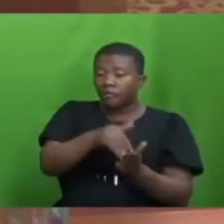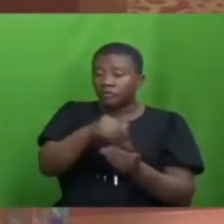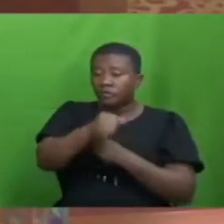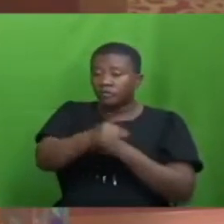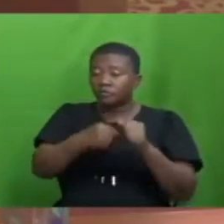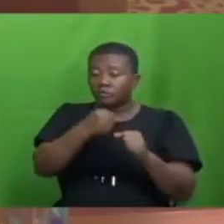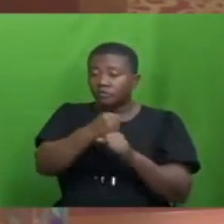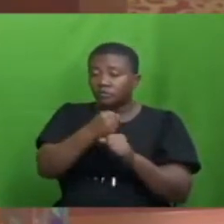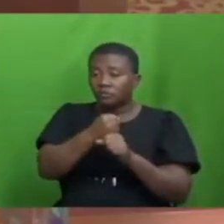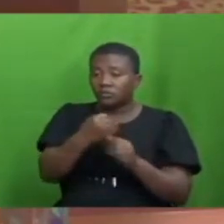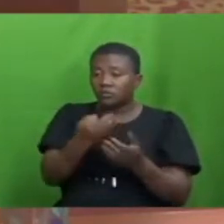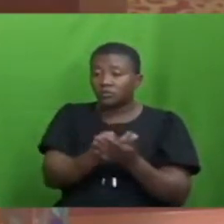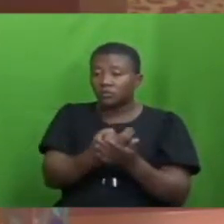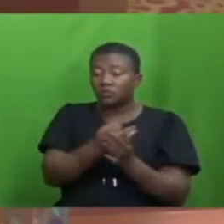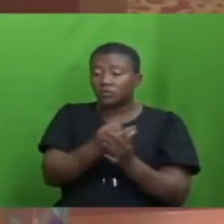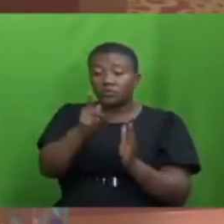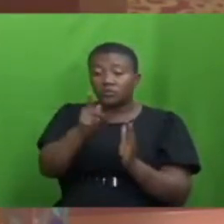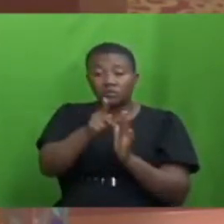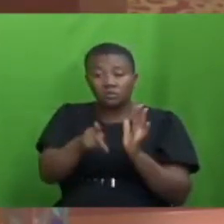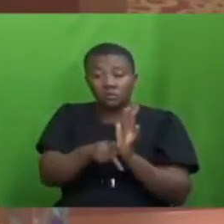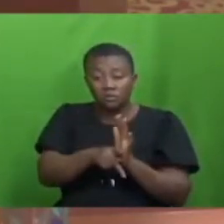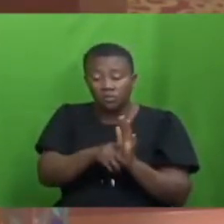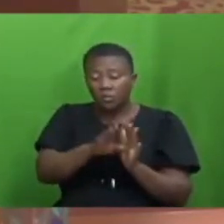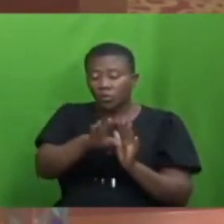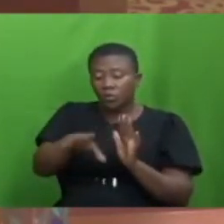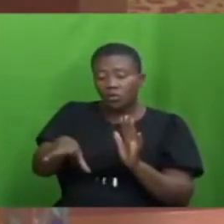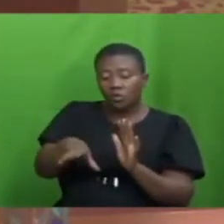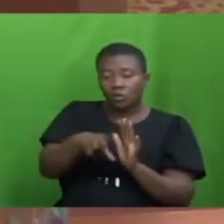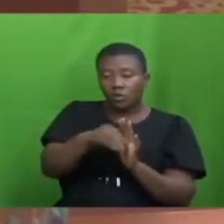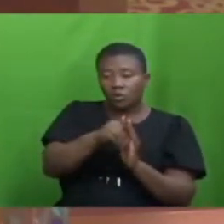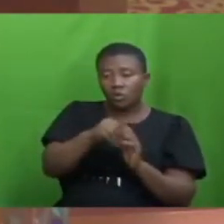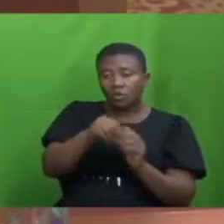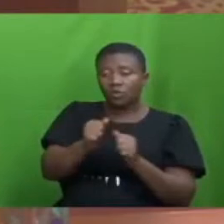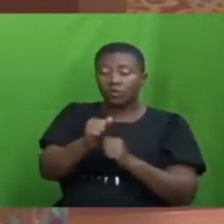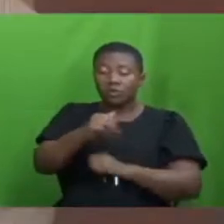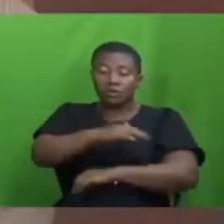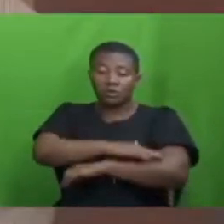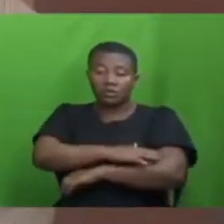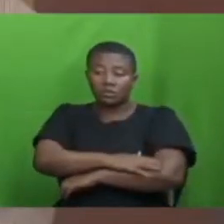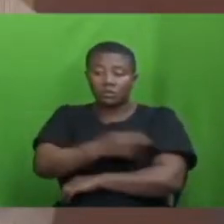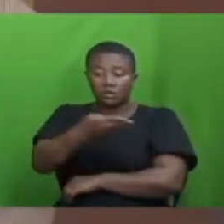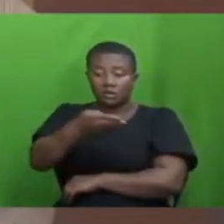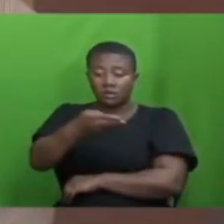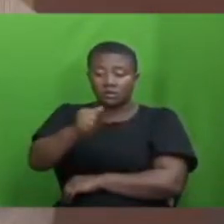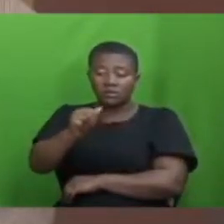policy review document is captured in the Hansard.